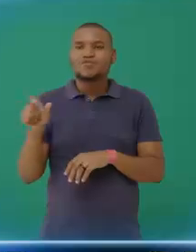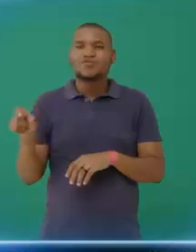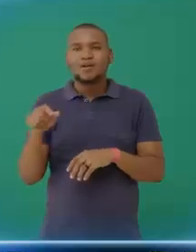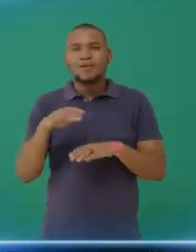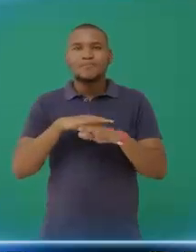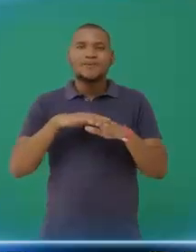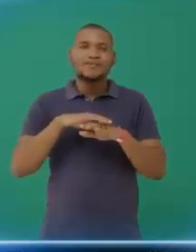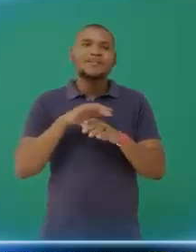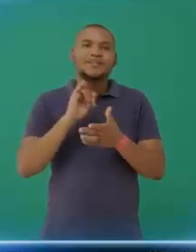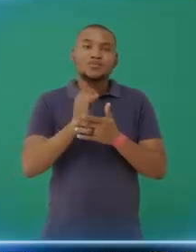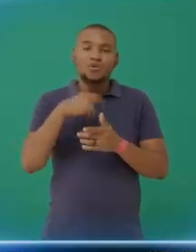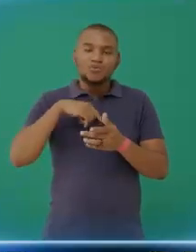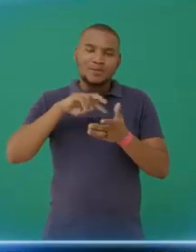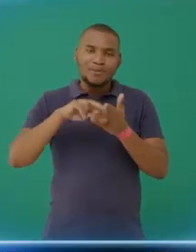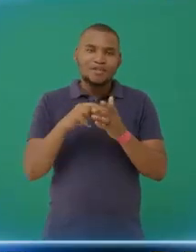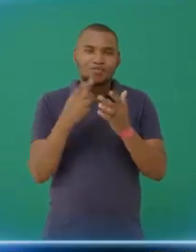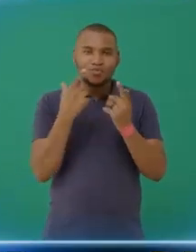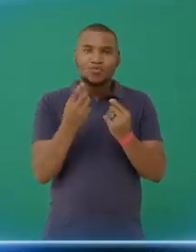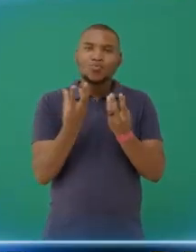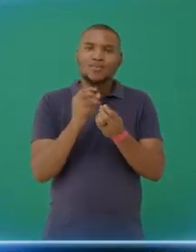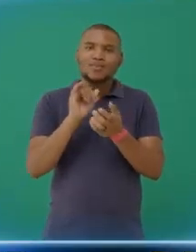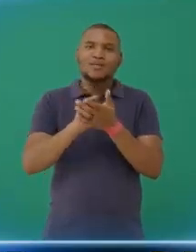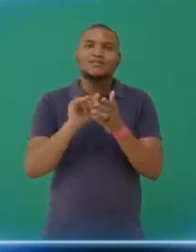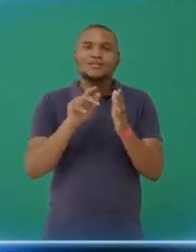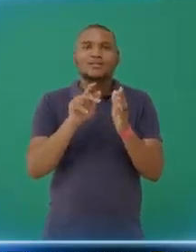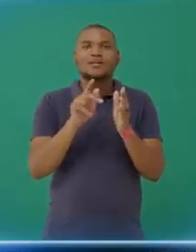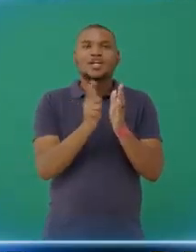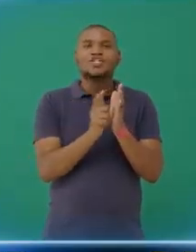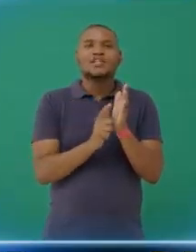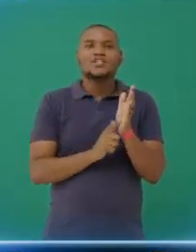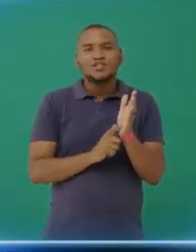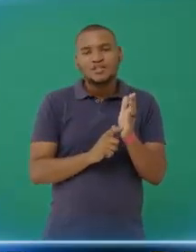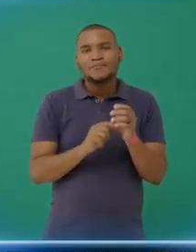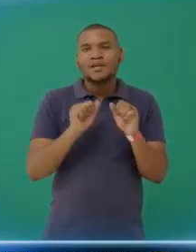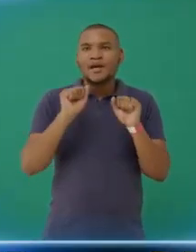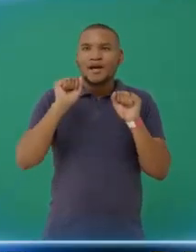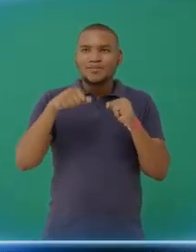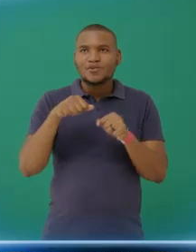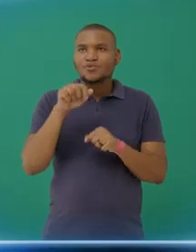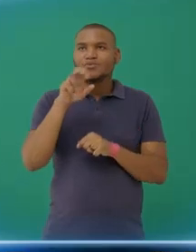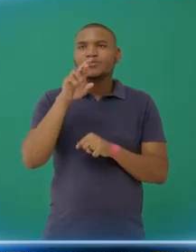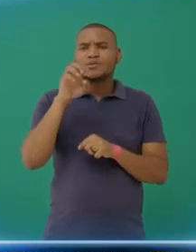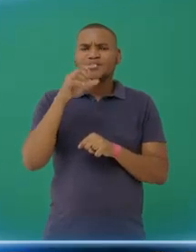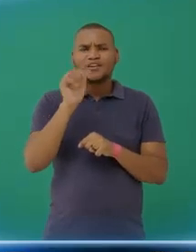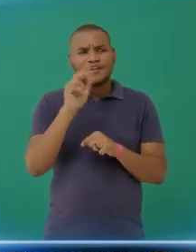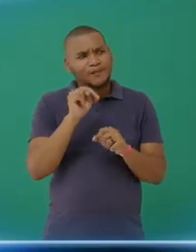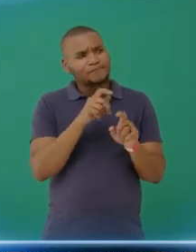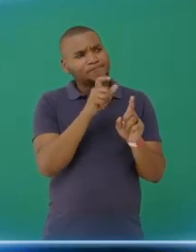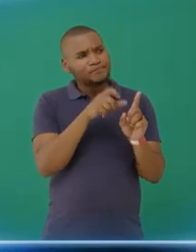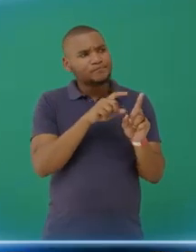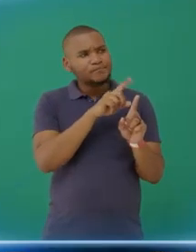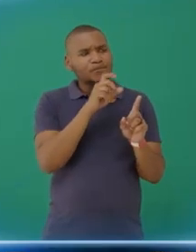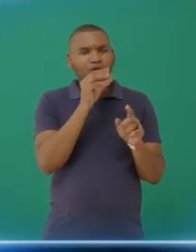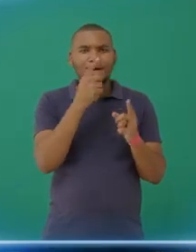so that's what we plan to do with that piece of legislation. Yeah, absolutely. Regan, let's talk about the DA's